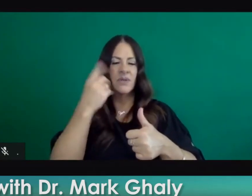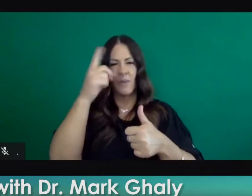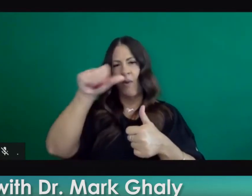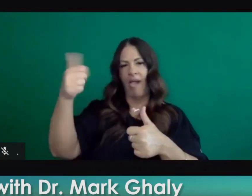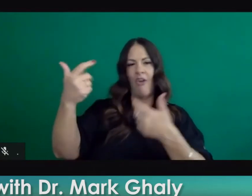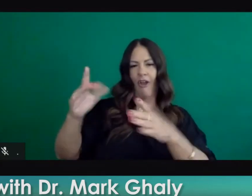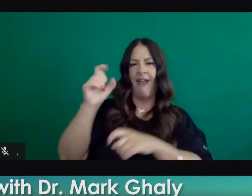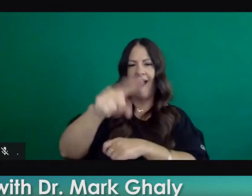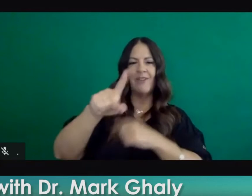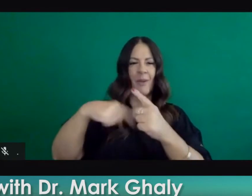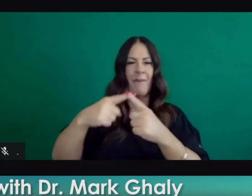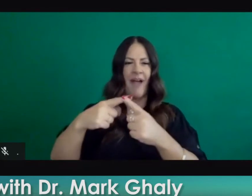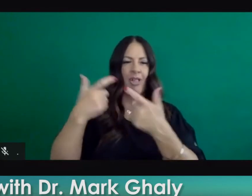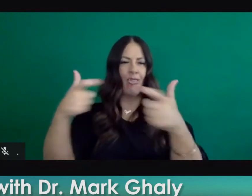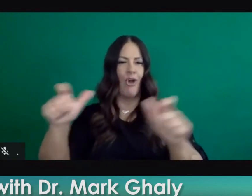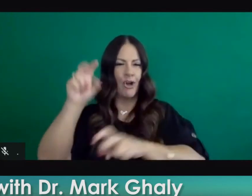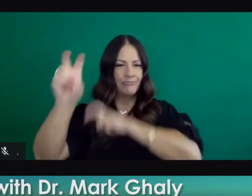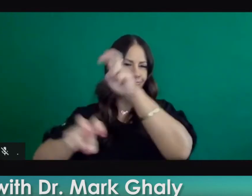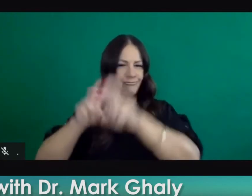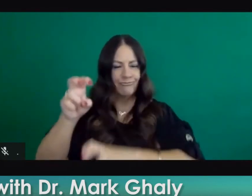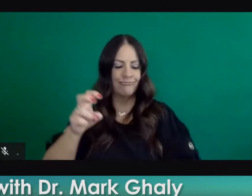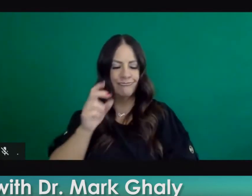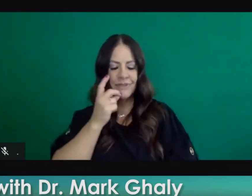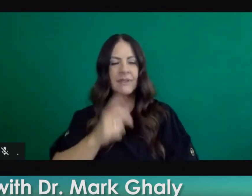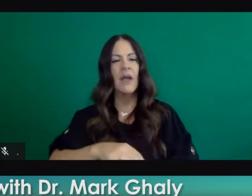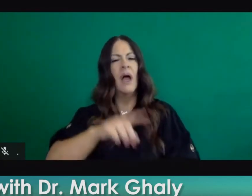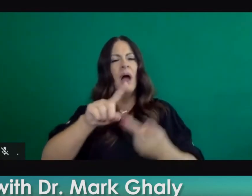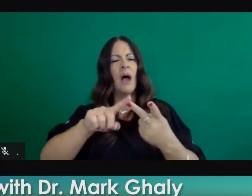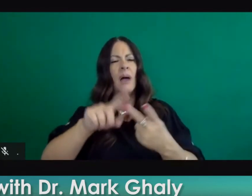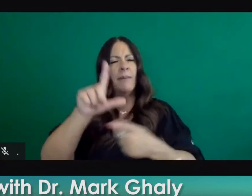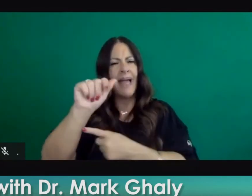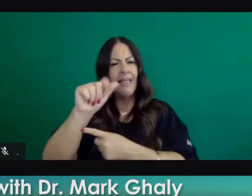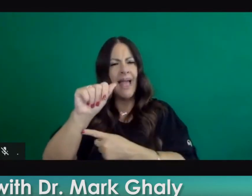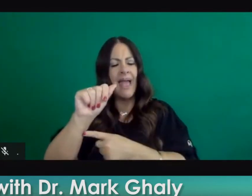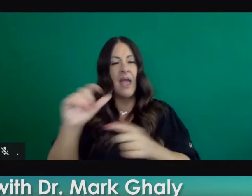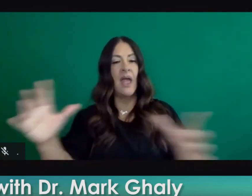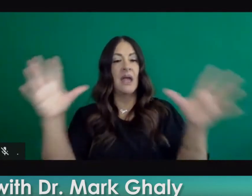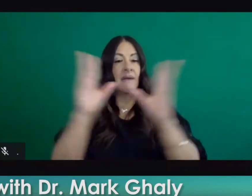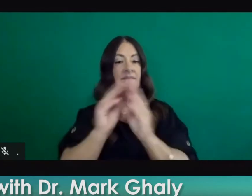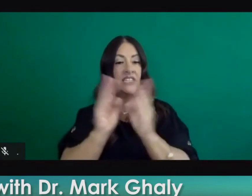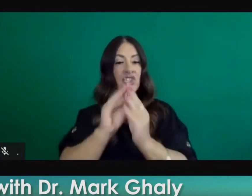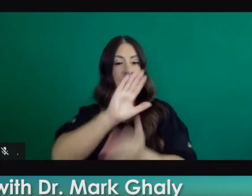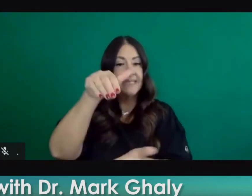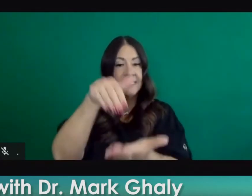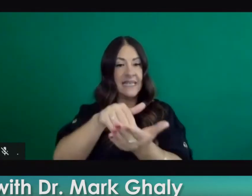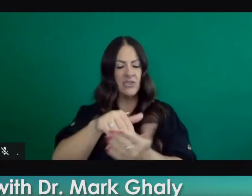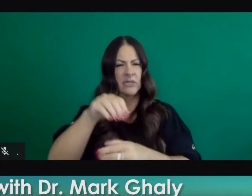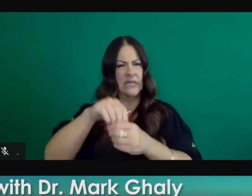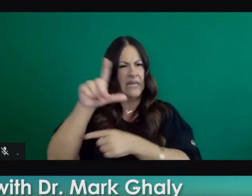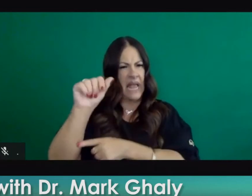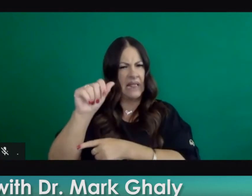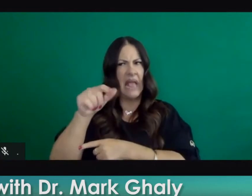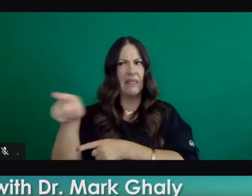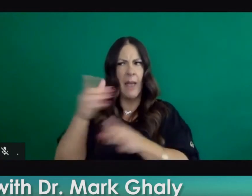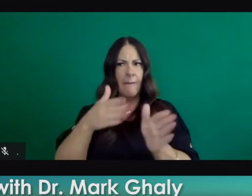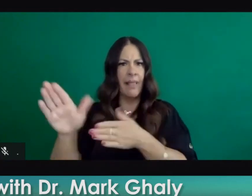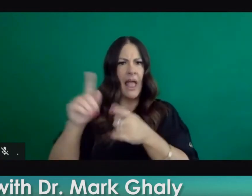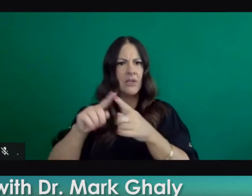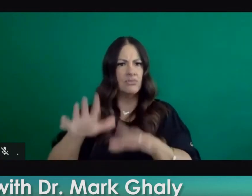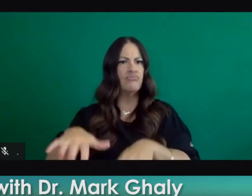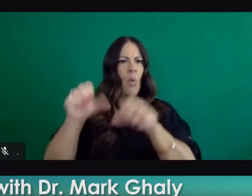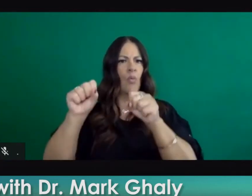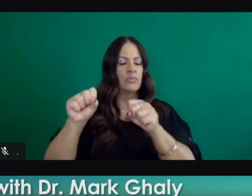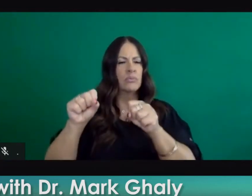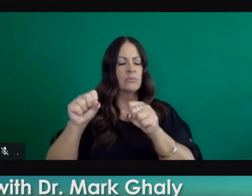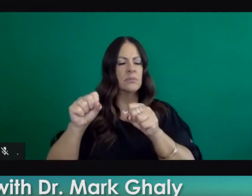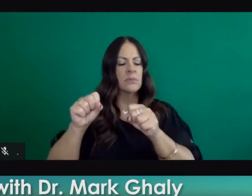one. But the LA Convention Center this December is planning on holding, at least to a media report yesterday, the